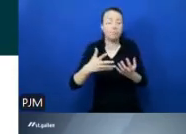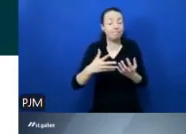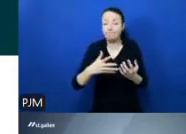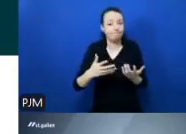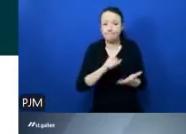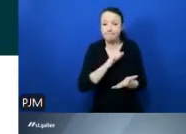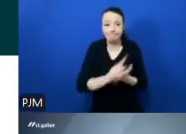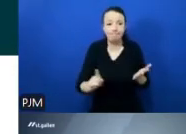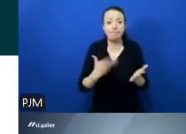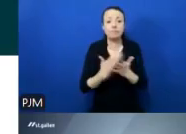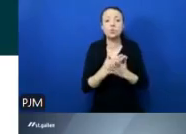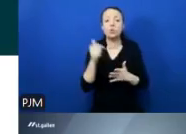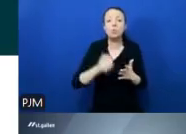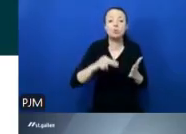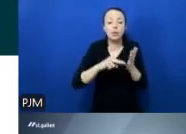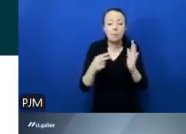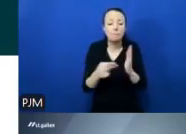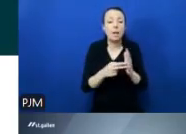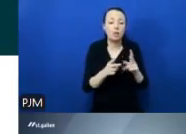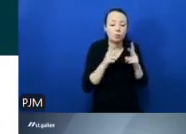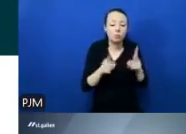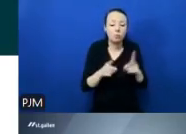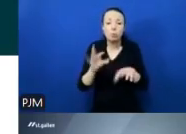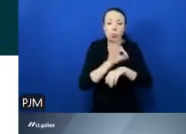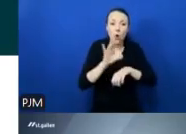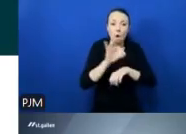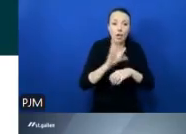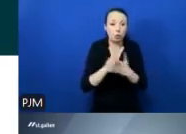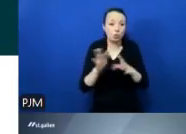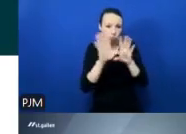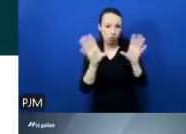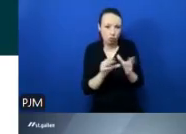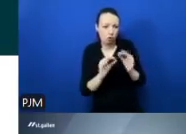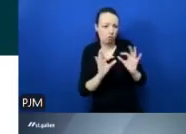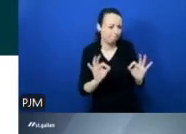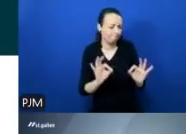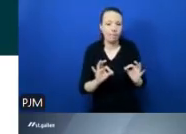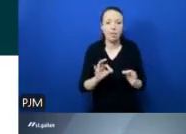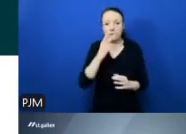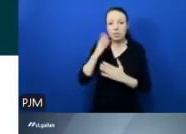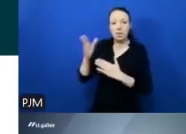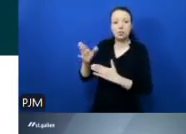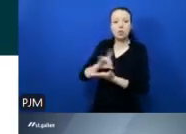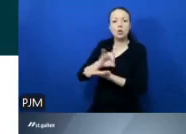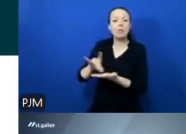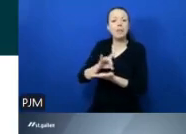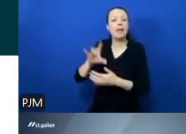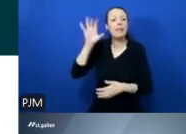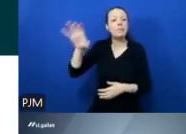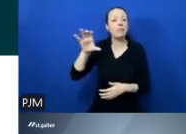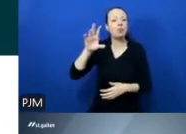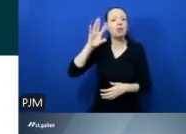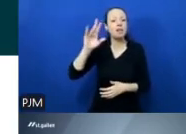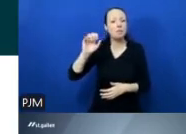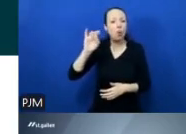while designing and planning, you have to take into consideration this element. In the picture, you can see the Marly and